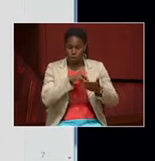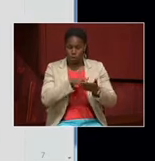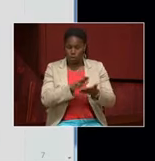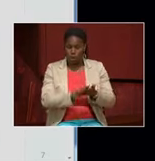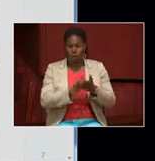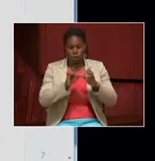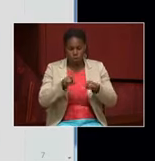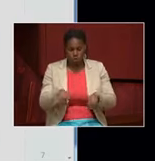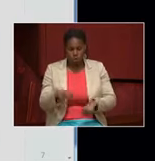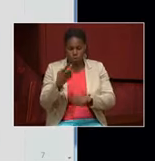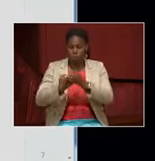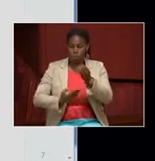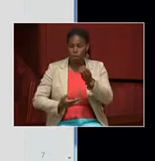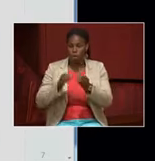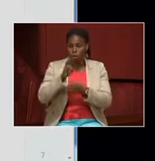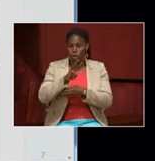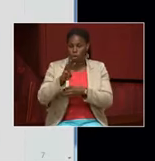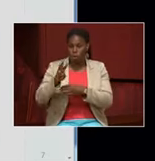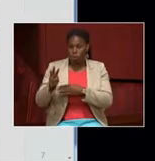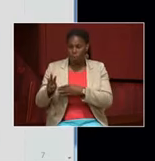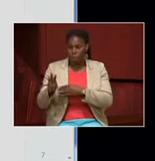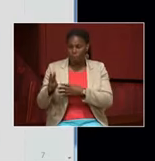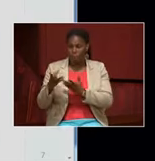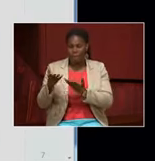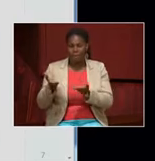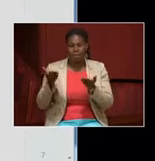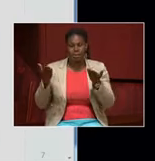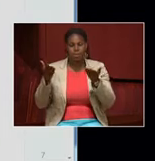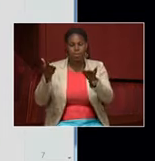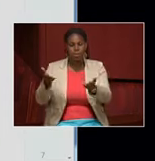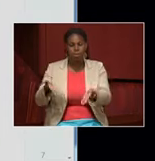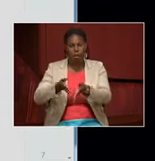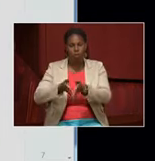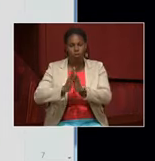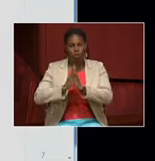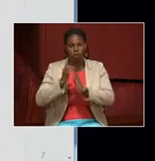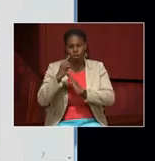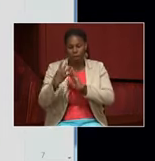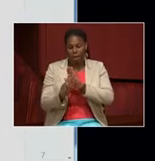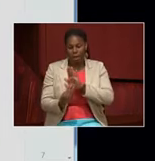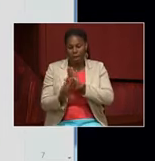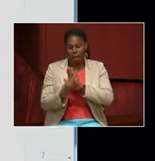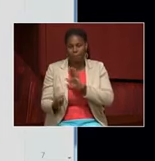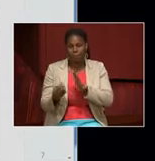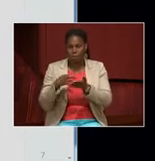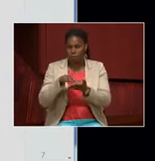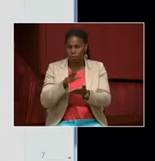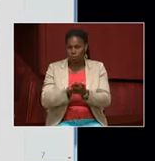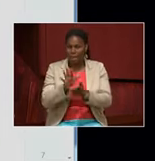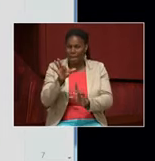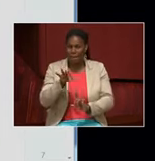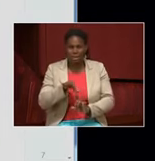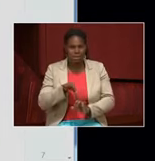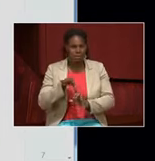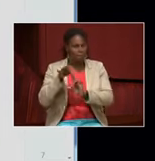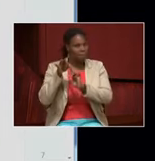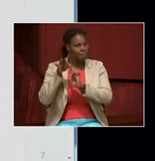those websites and specifically submit requests for copies of records, especially if they're World